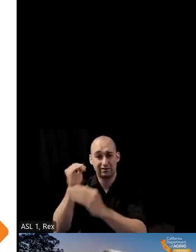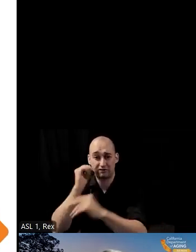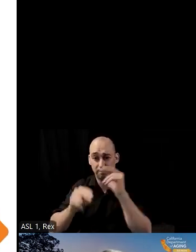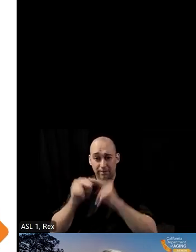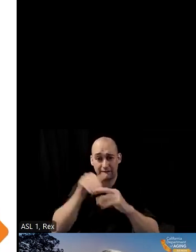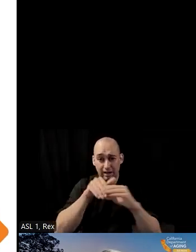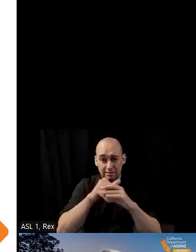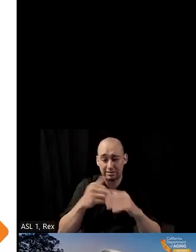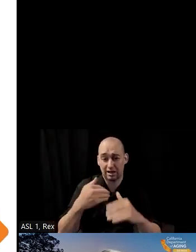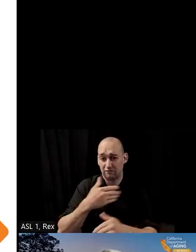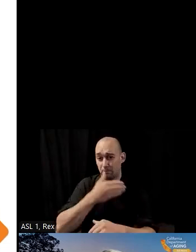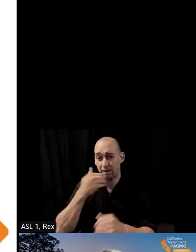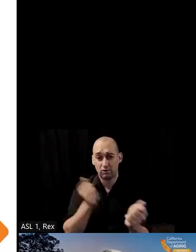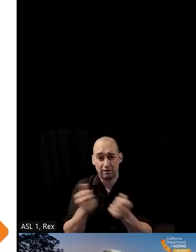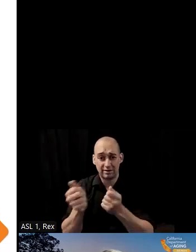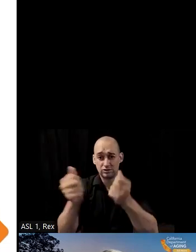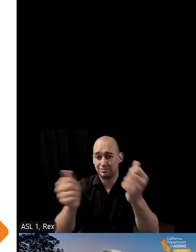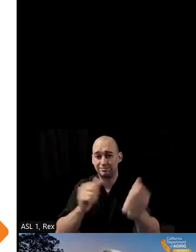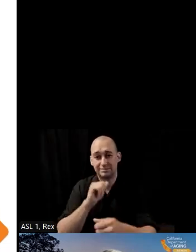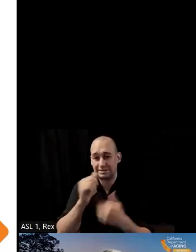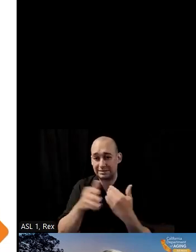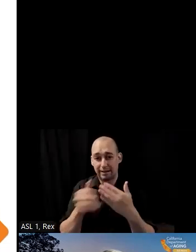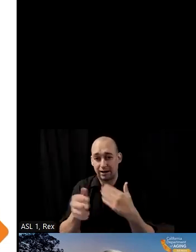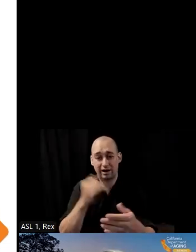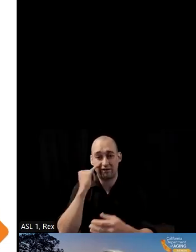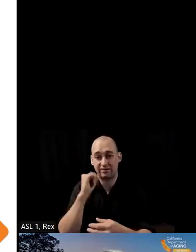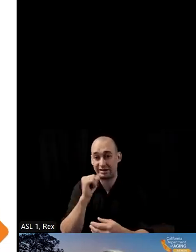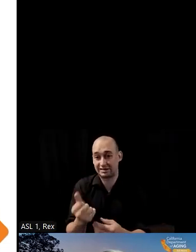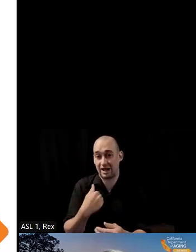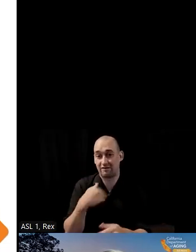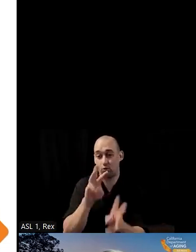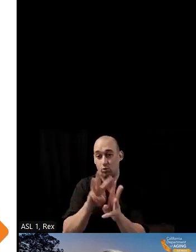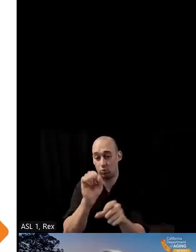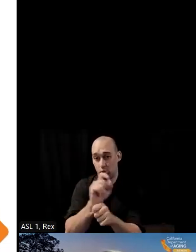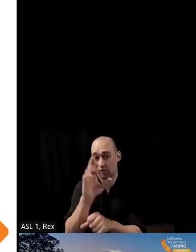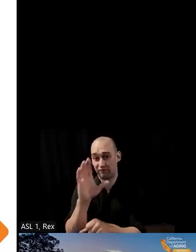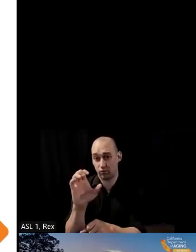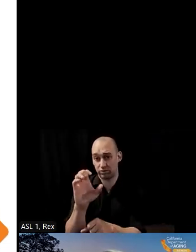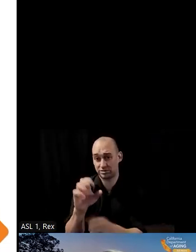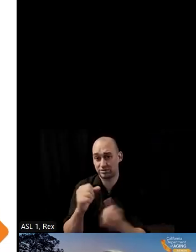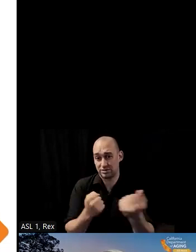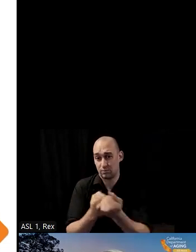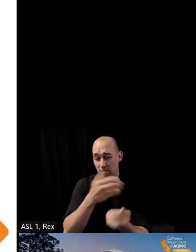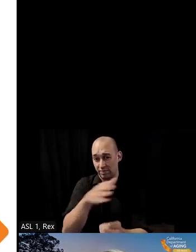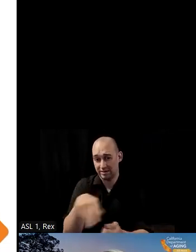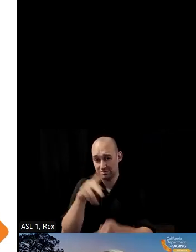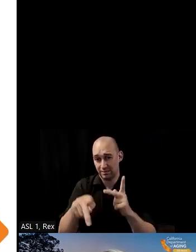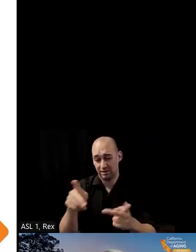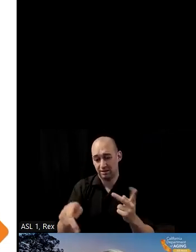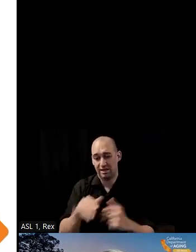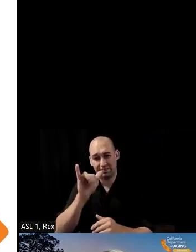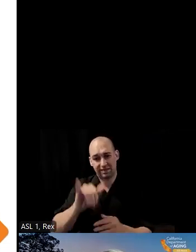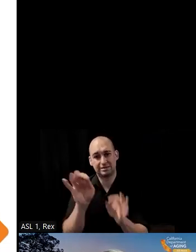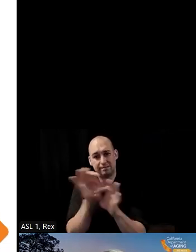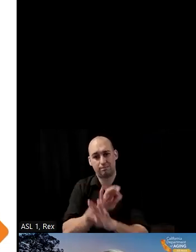more navigable, it doesn't do anything if we don't have the workforce to support it. So this is a key goal of the Master Plan for